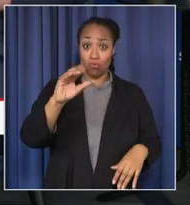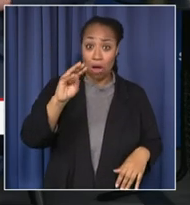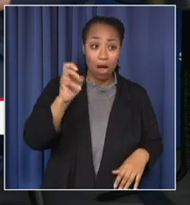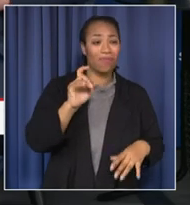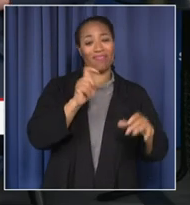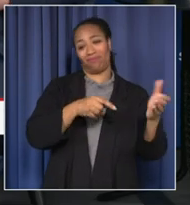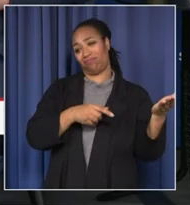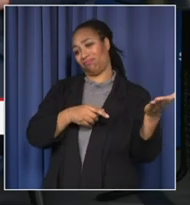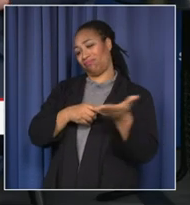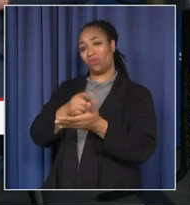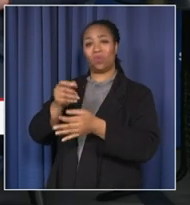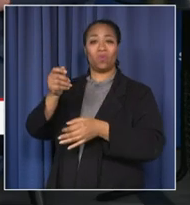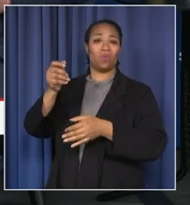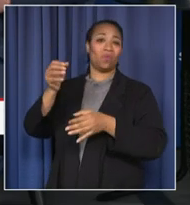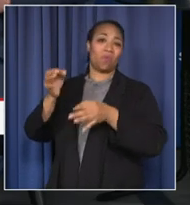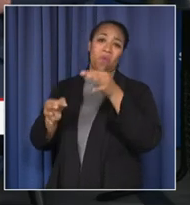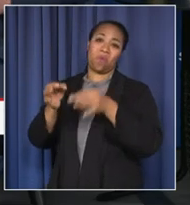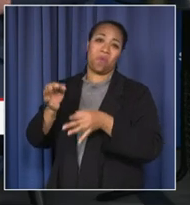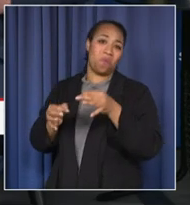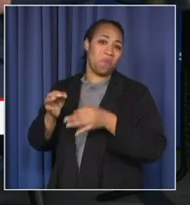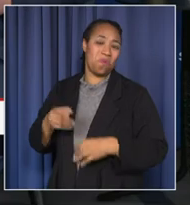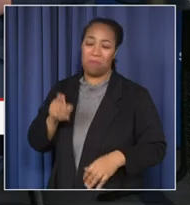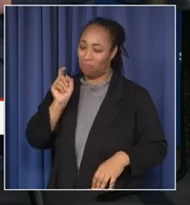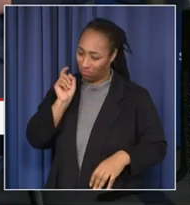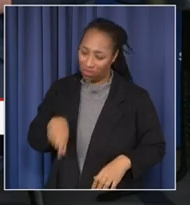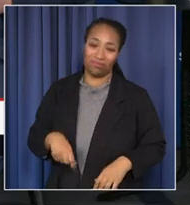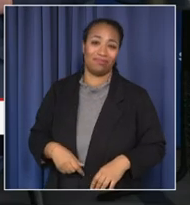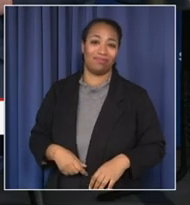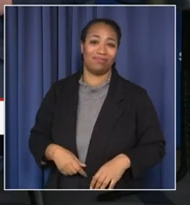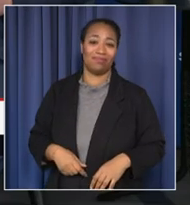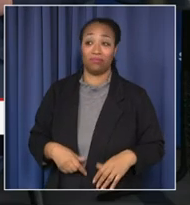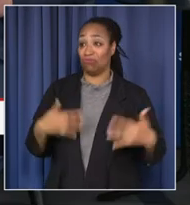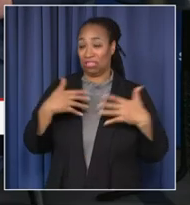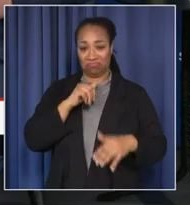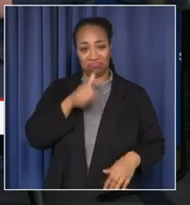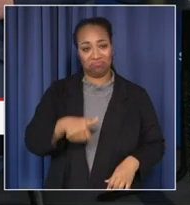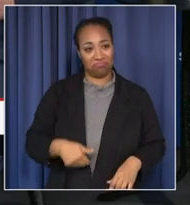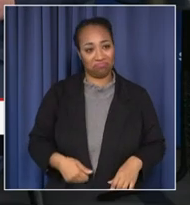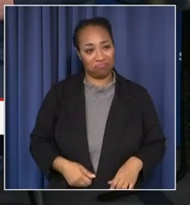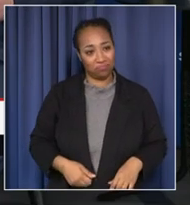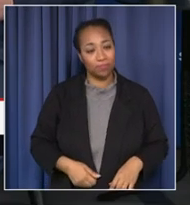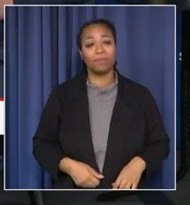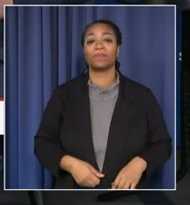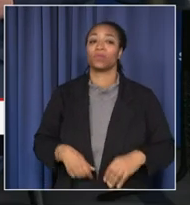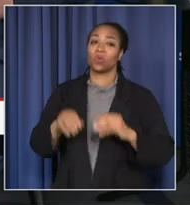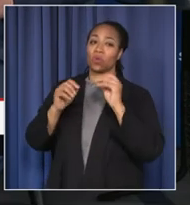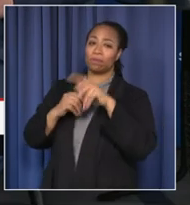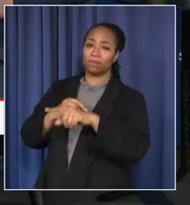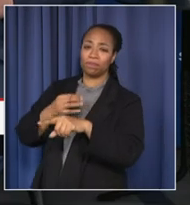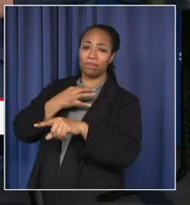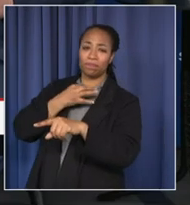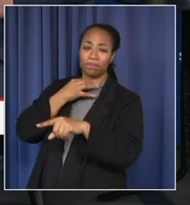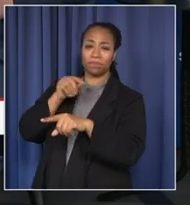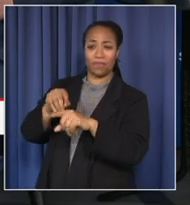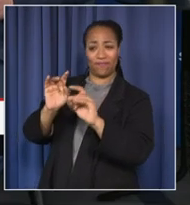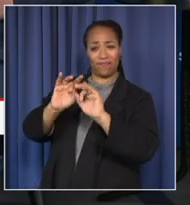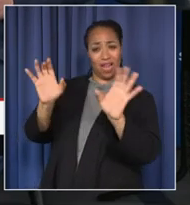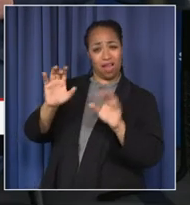ask one more question about crime. So obviously violent crime in the District of Columbia has been down over the last few years,